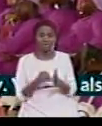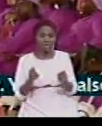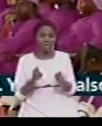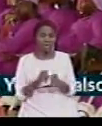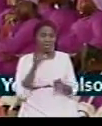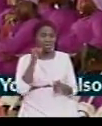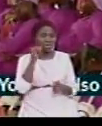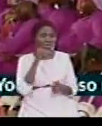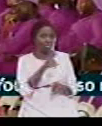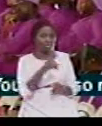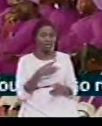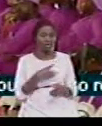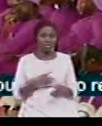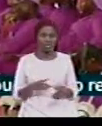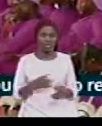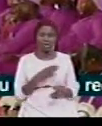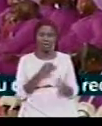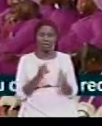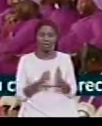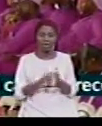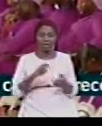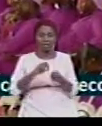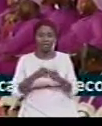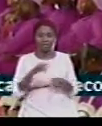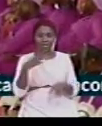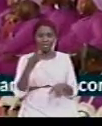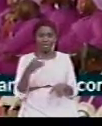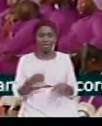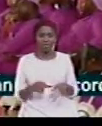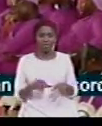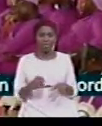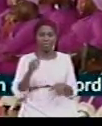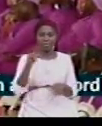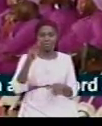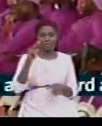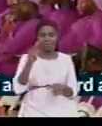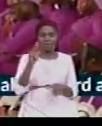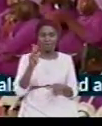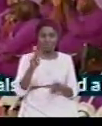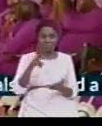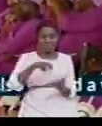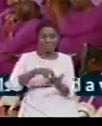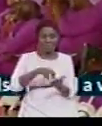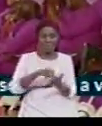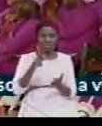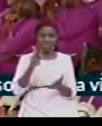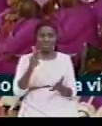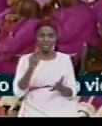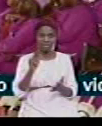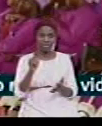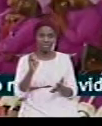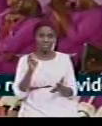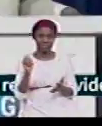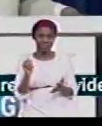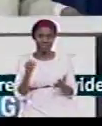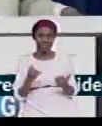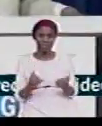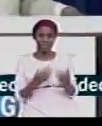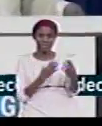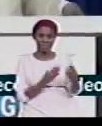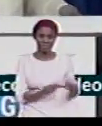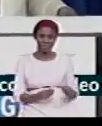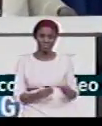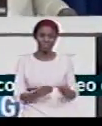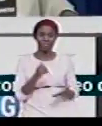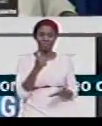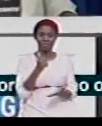on the nail, but miraculously, through the man of God, the nail is gone. Amen. Put your hands